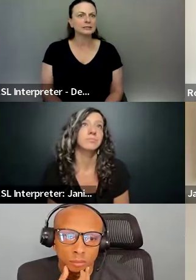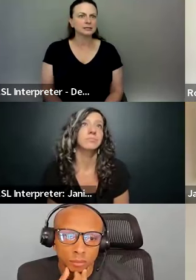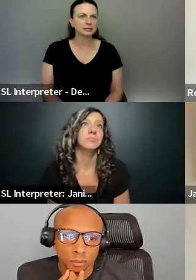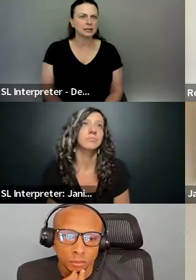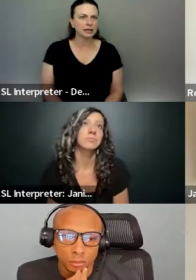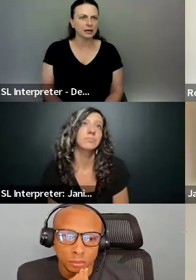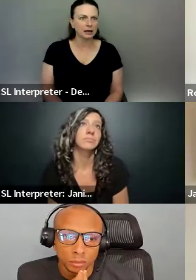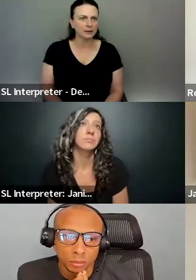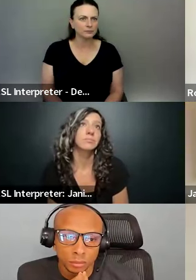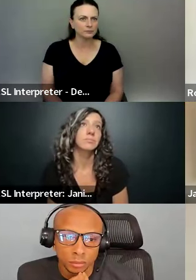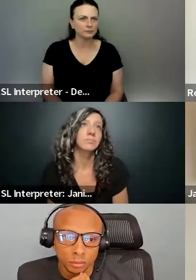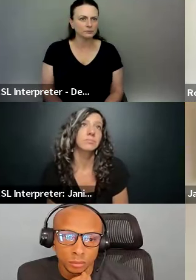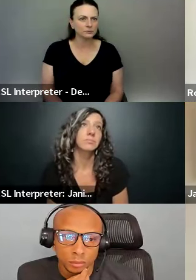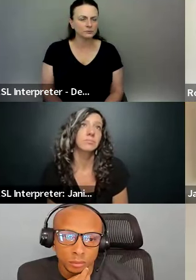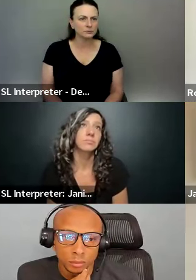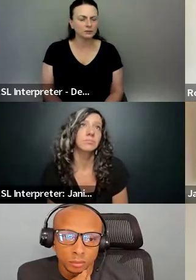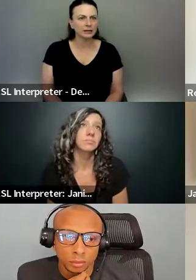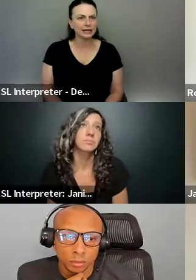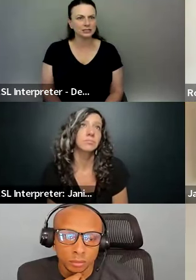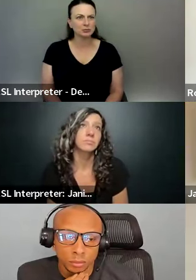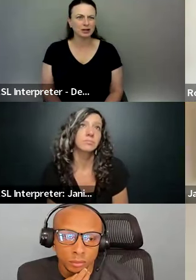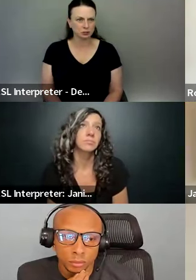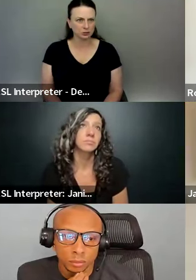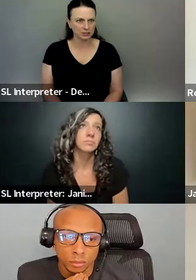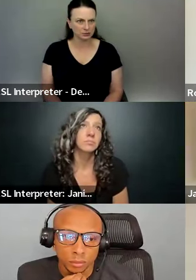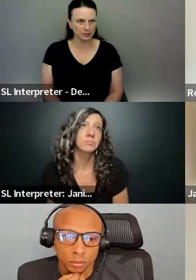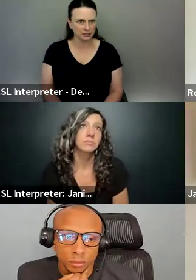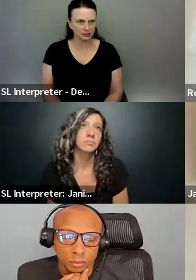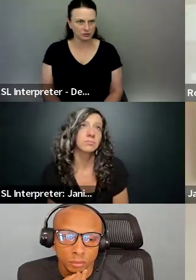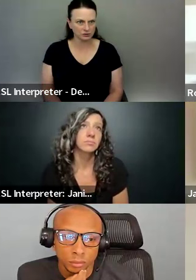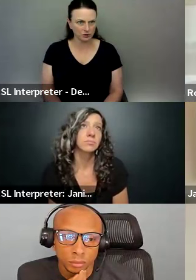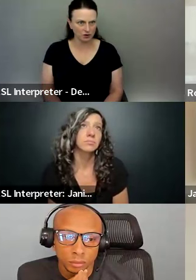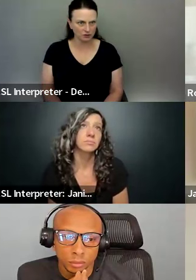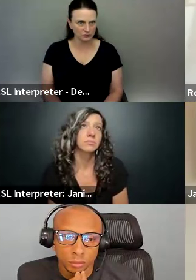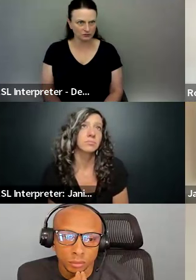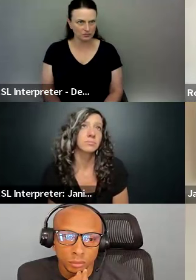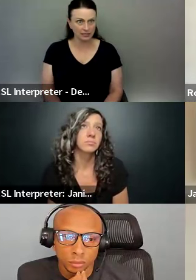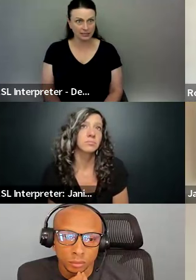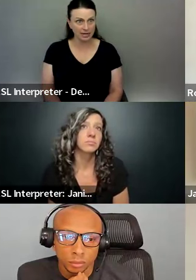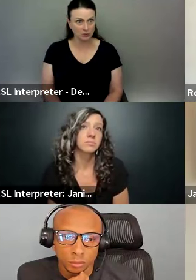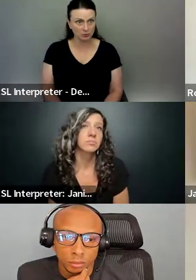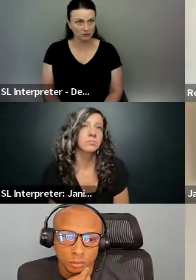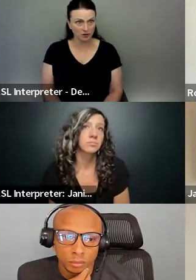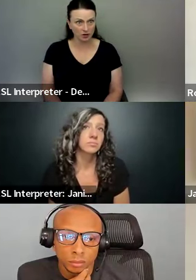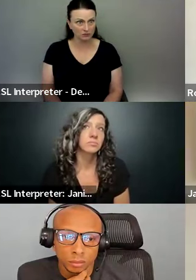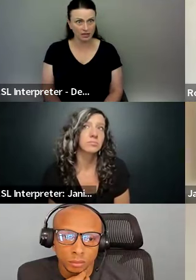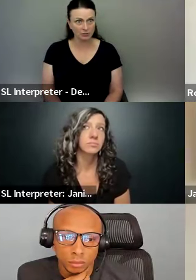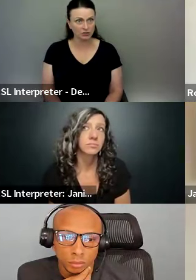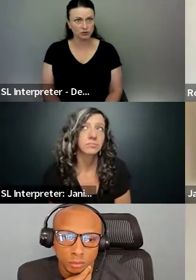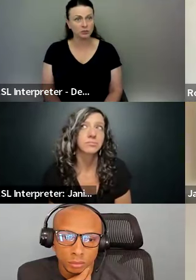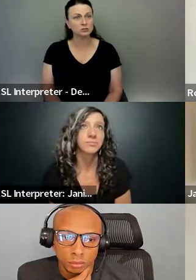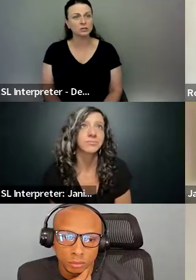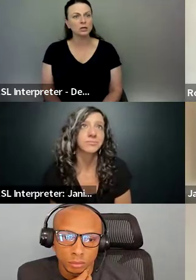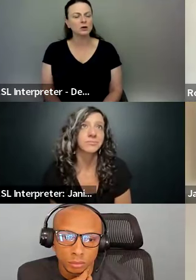And Anastasia is saying, like a sponsored glossary, who's involved? Can anyone be involved? Can